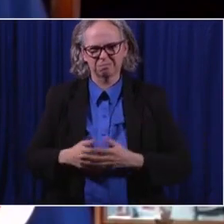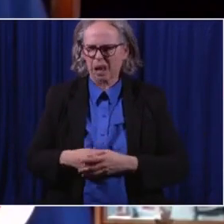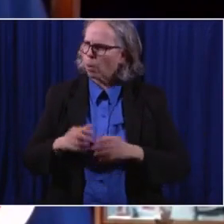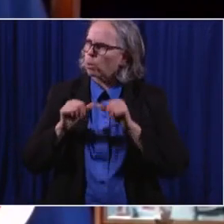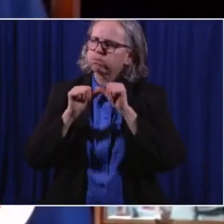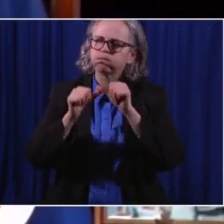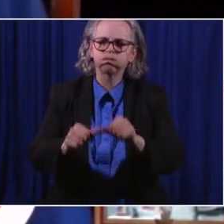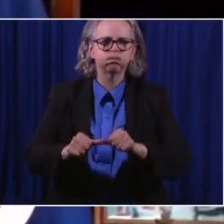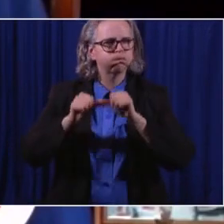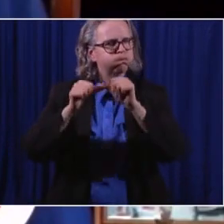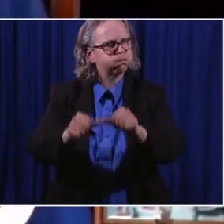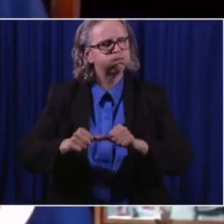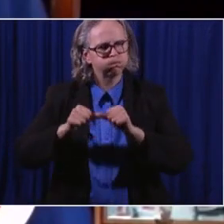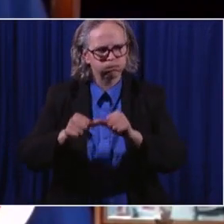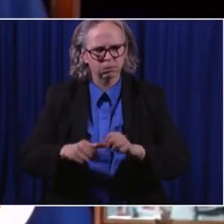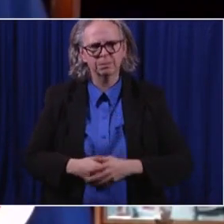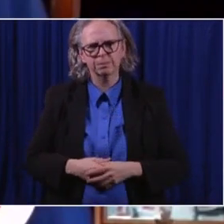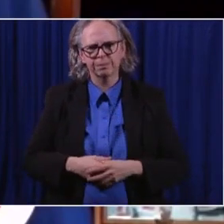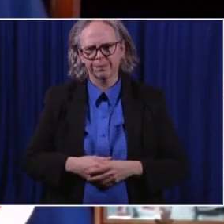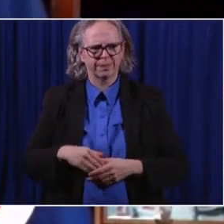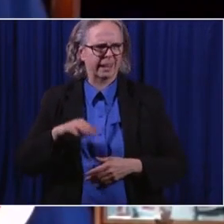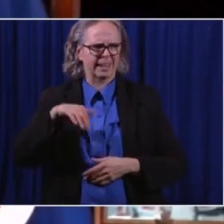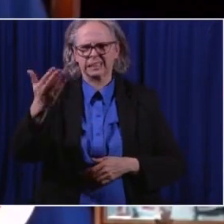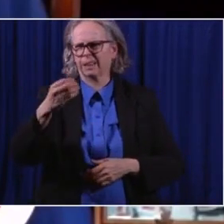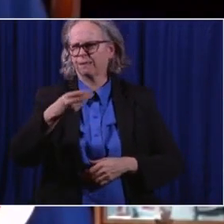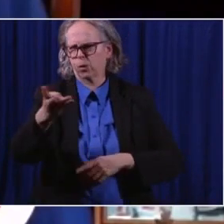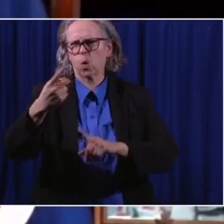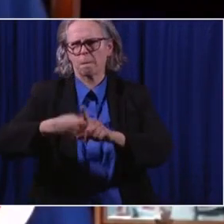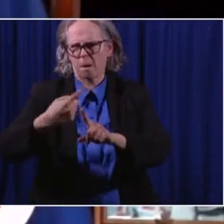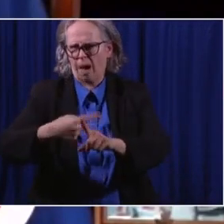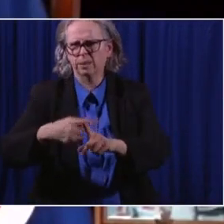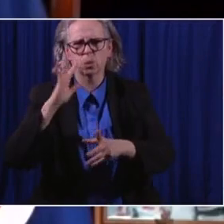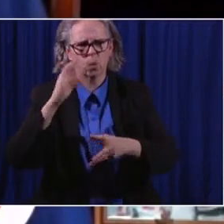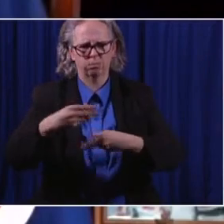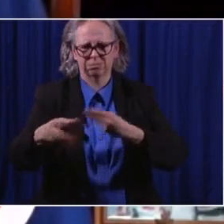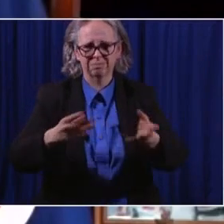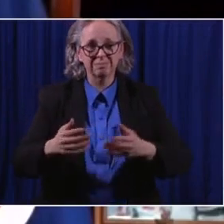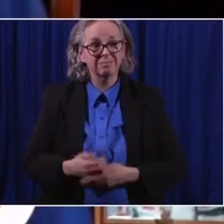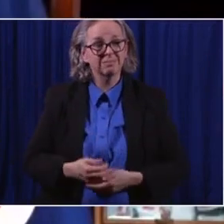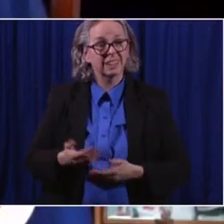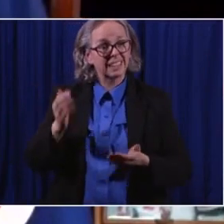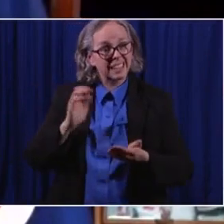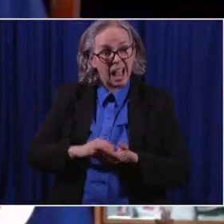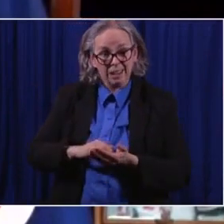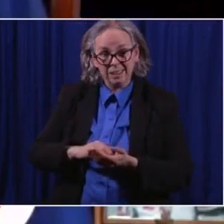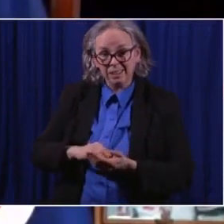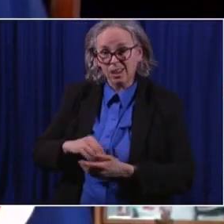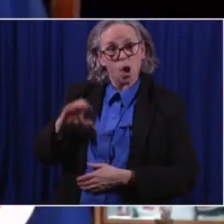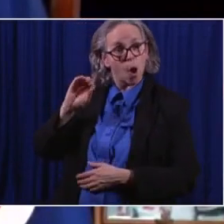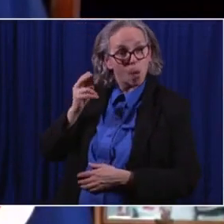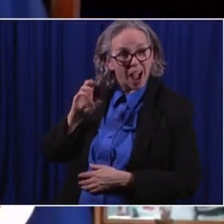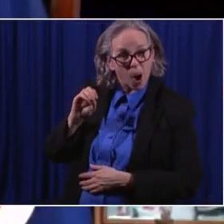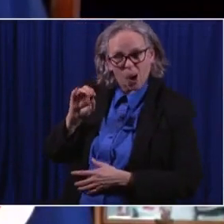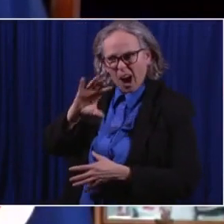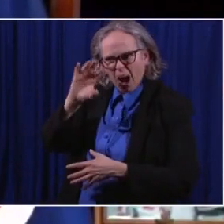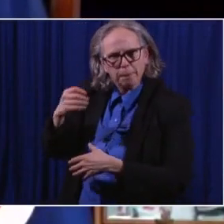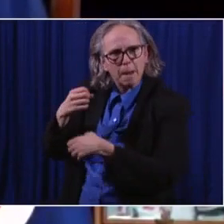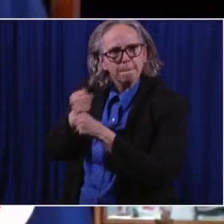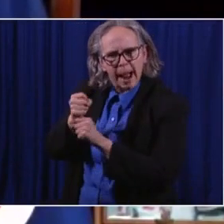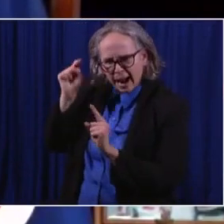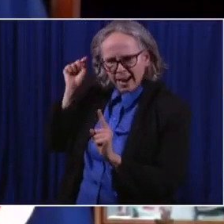of 2021. These were made by Ohio companies, many of them part of that initiative that we talked